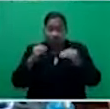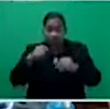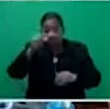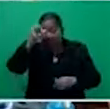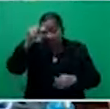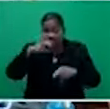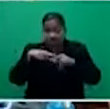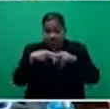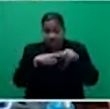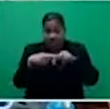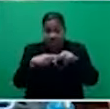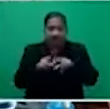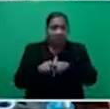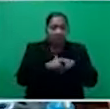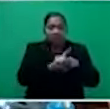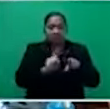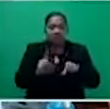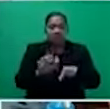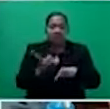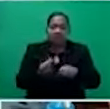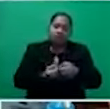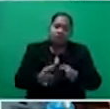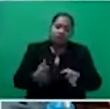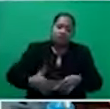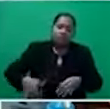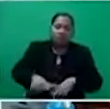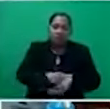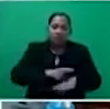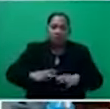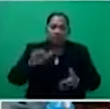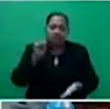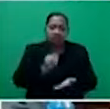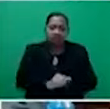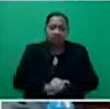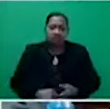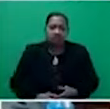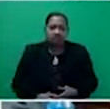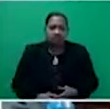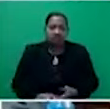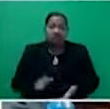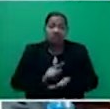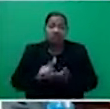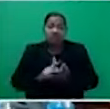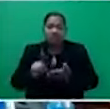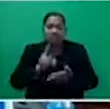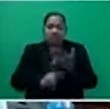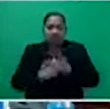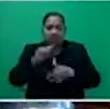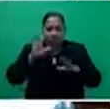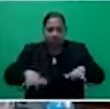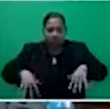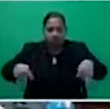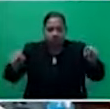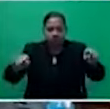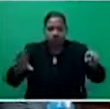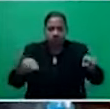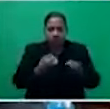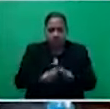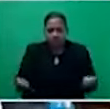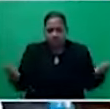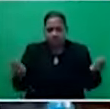mean the ultimate loss of all their lands and rights, and later their final extinction from the face of the earth. That philosophy, Mr. Speaker,